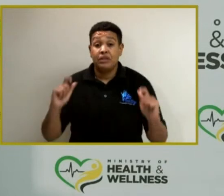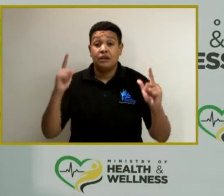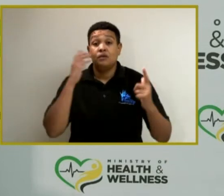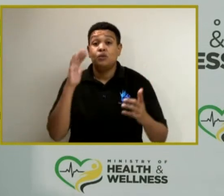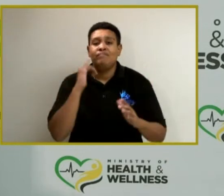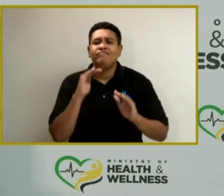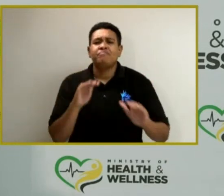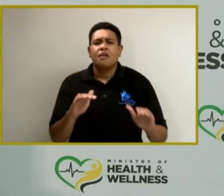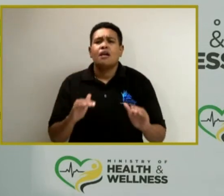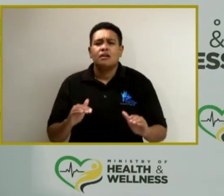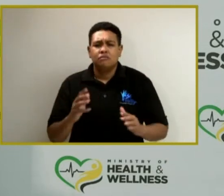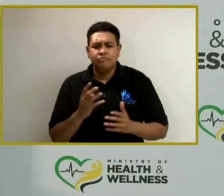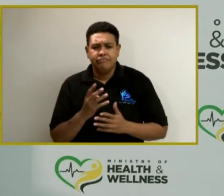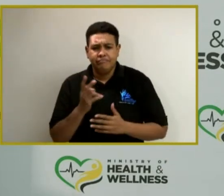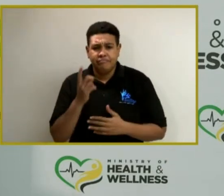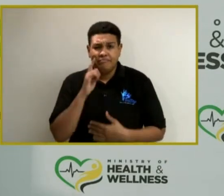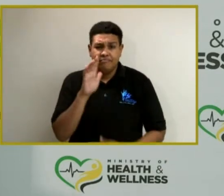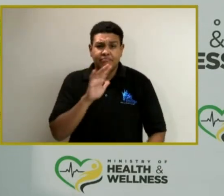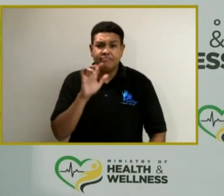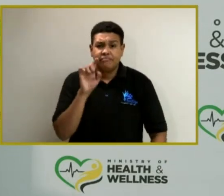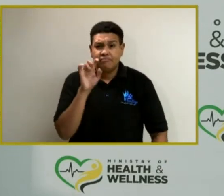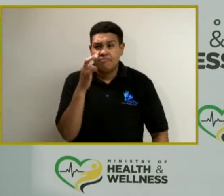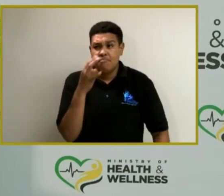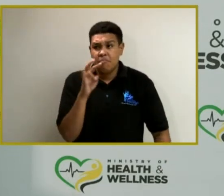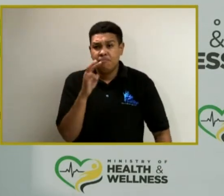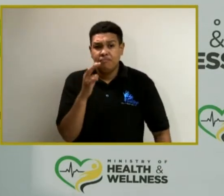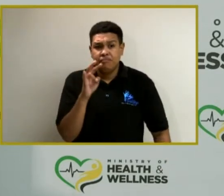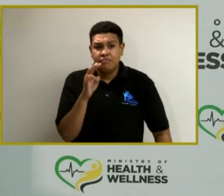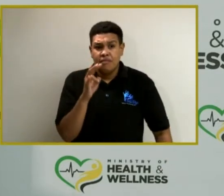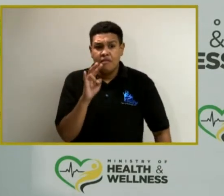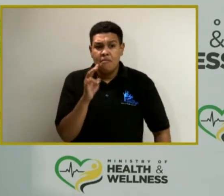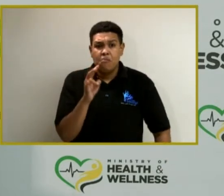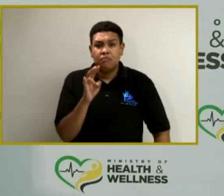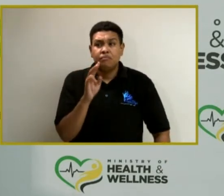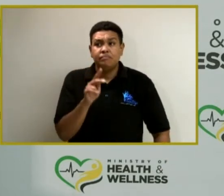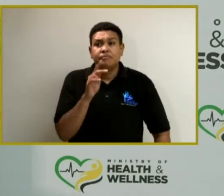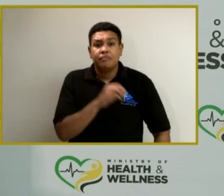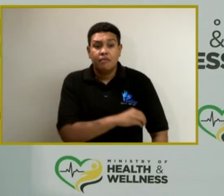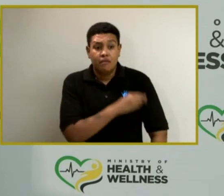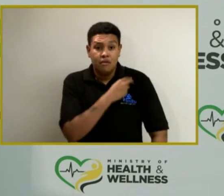Around 117 patients in hospitals were moderately ill,